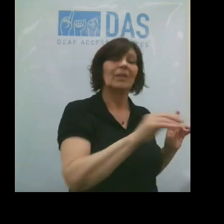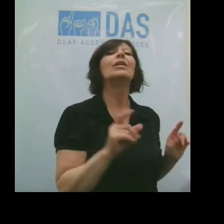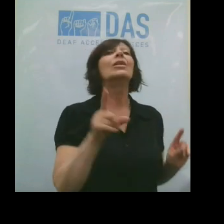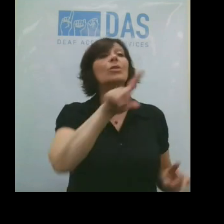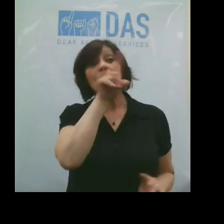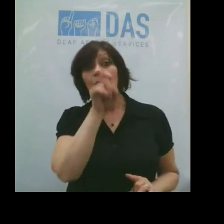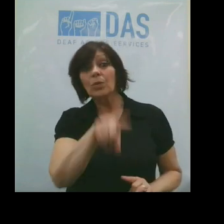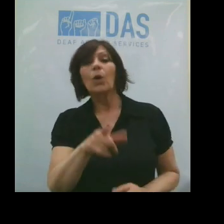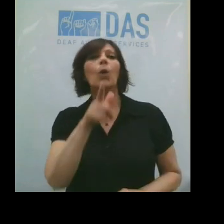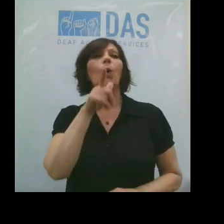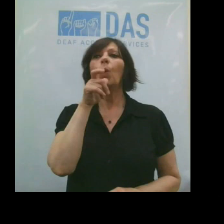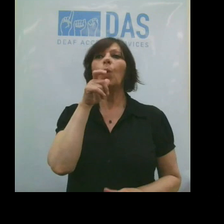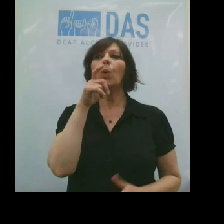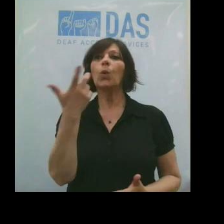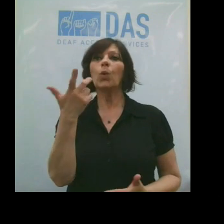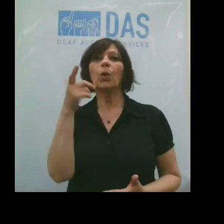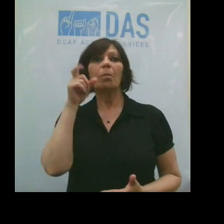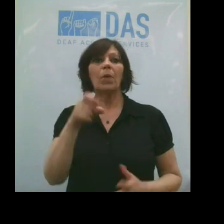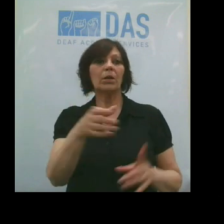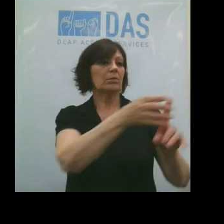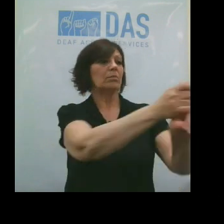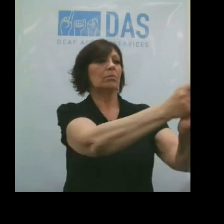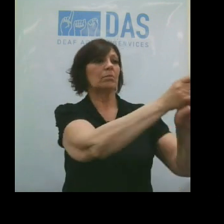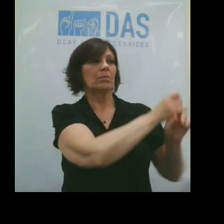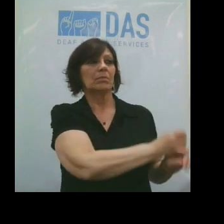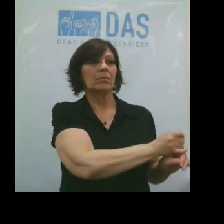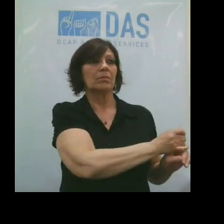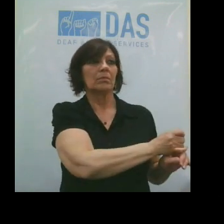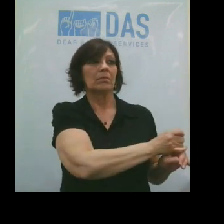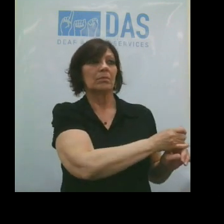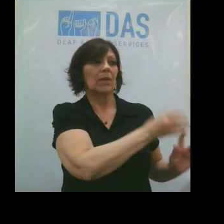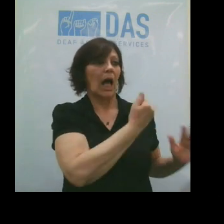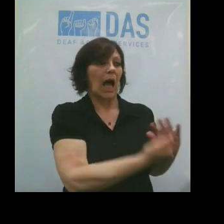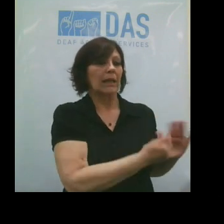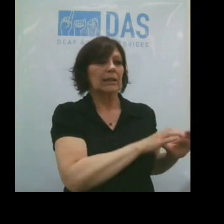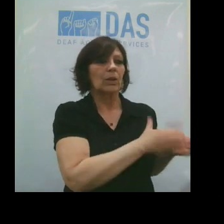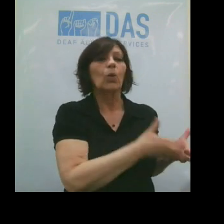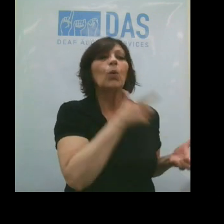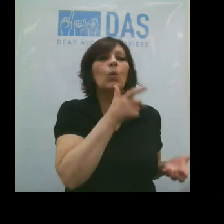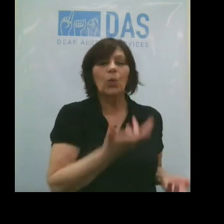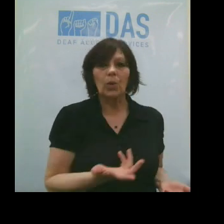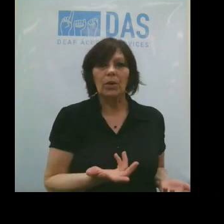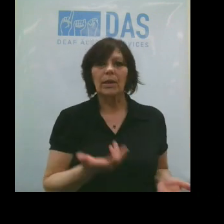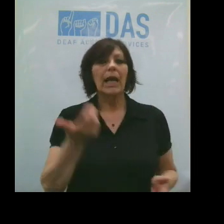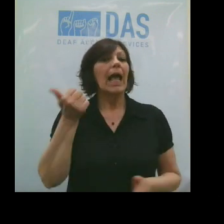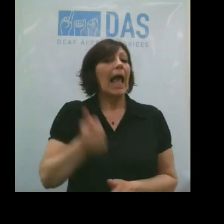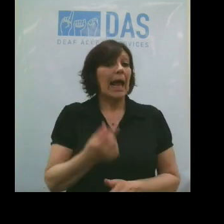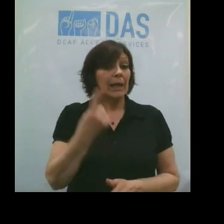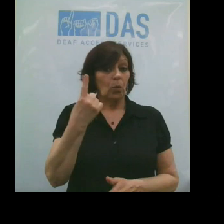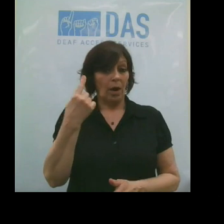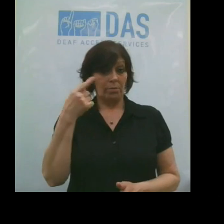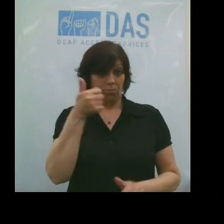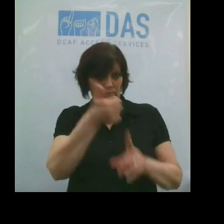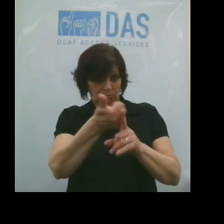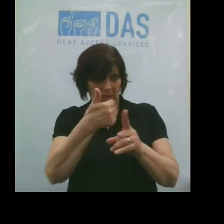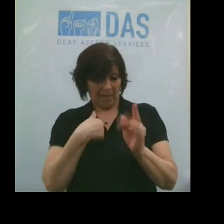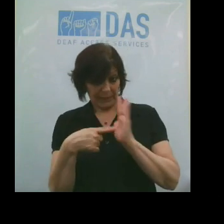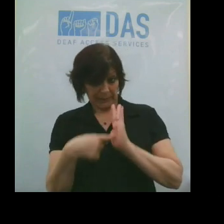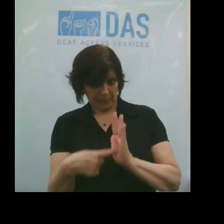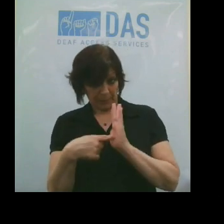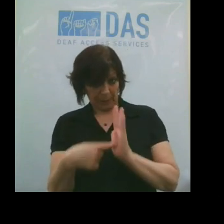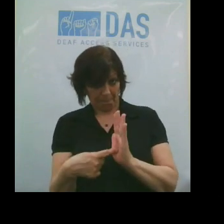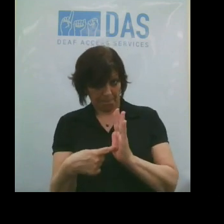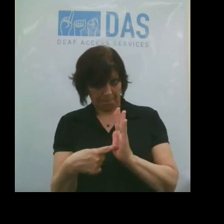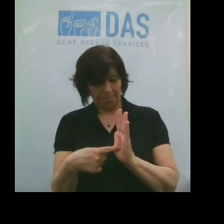the question is, who is subject to the commissioner's orders for isolation? So anybody who has symptoms of